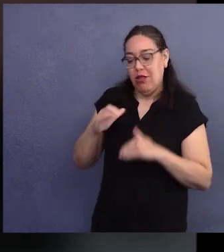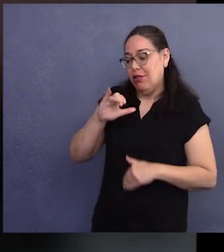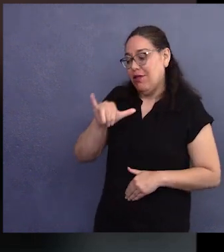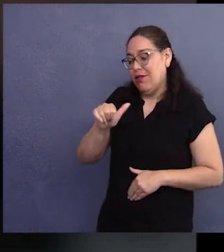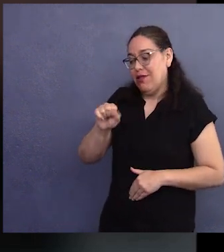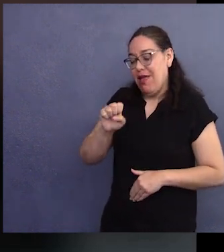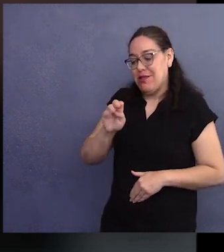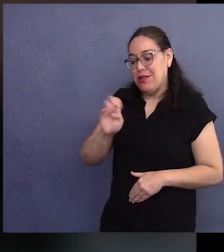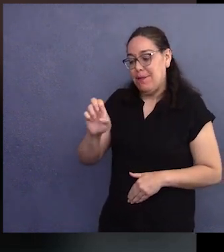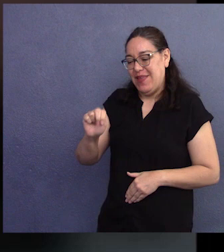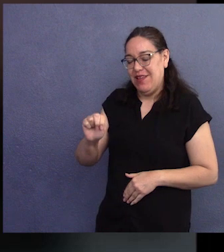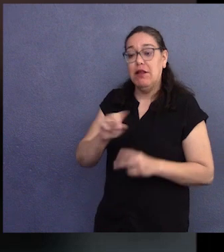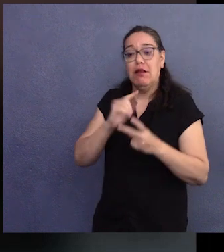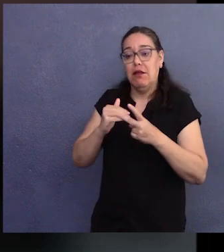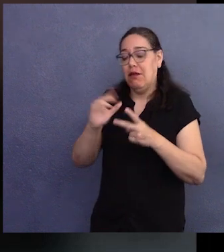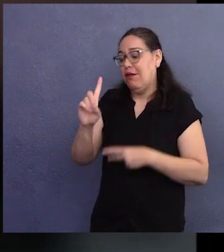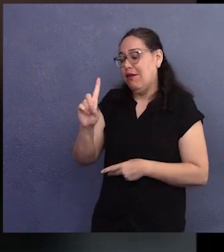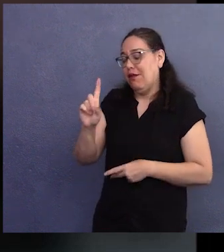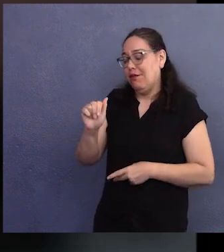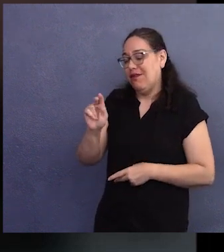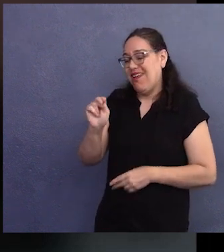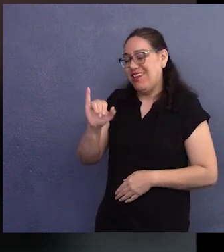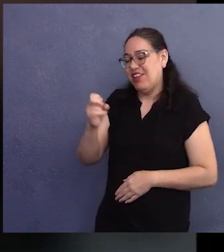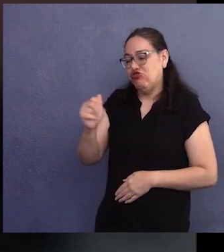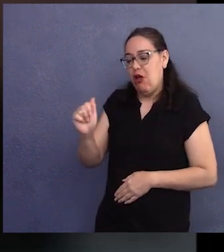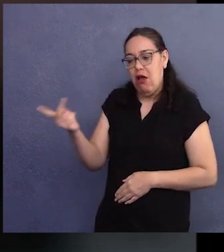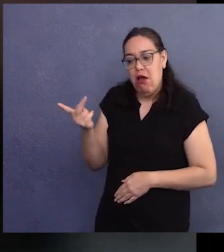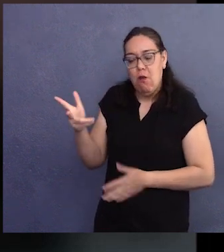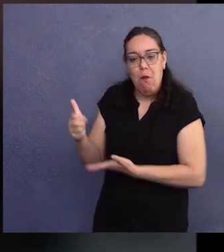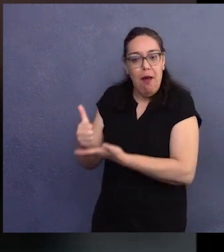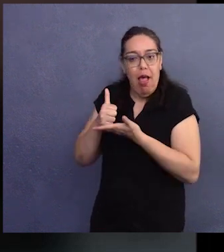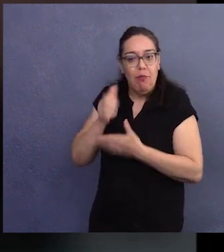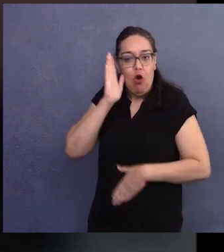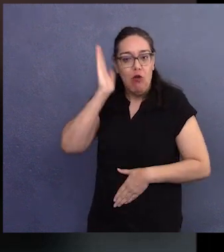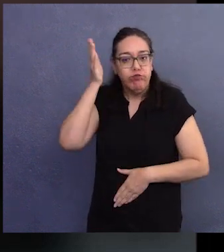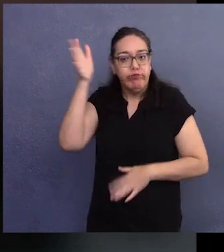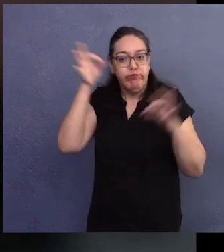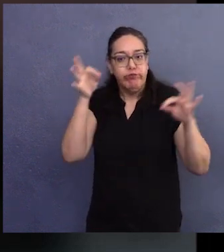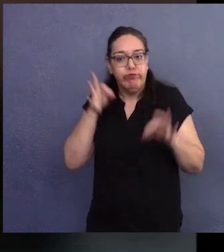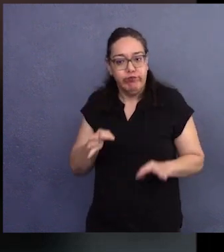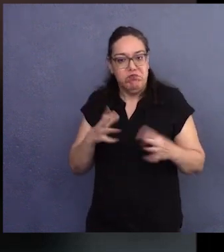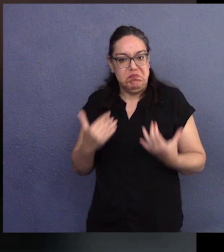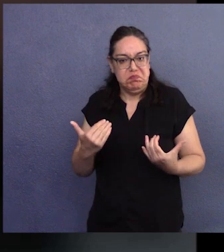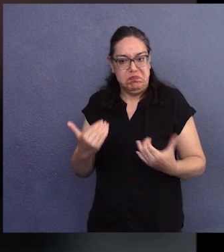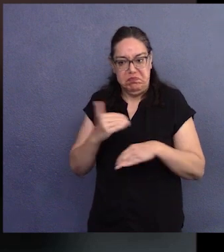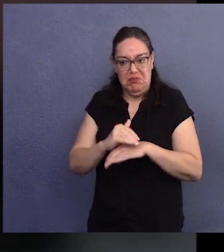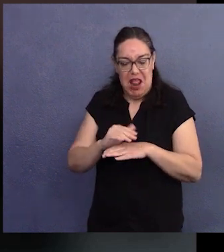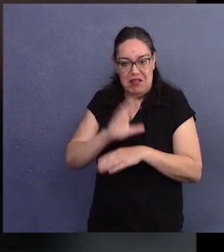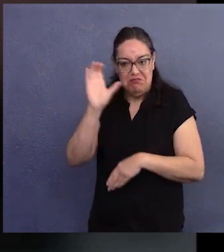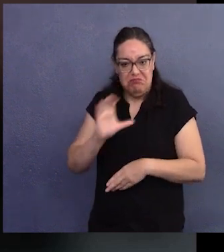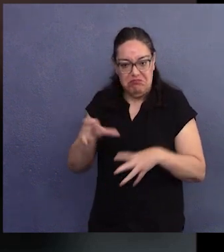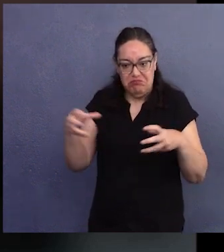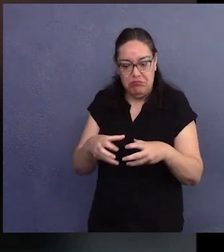Denisha, who will be helping out with the components of the chat and also